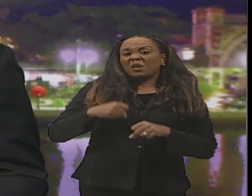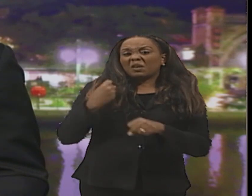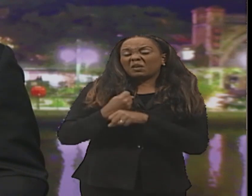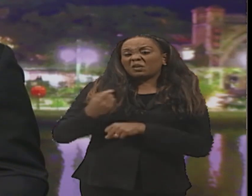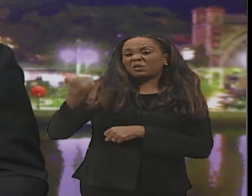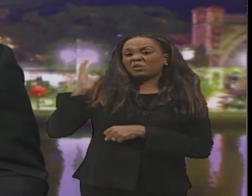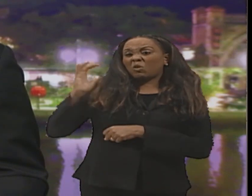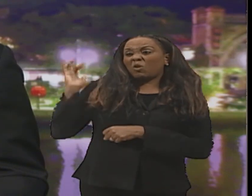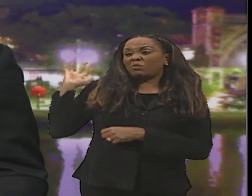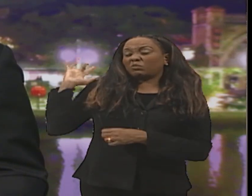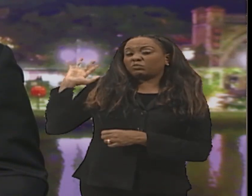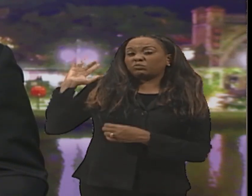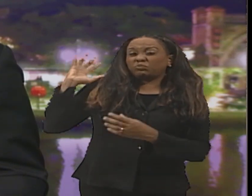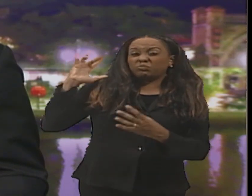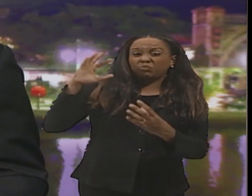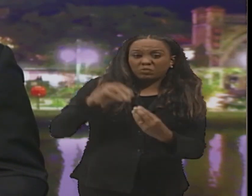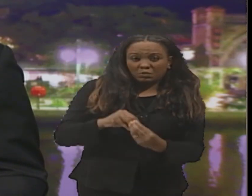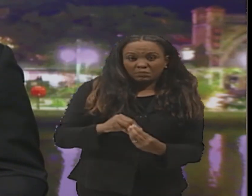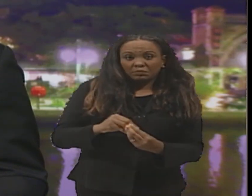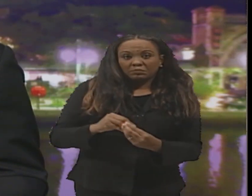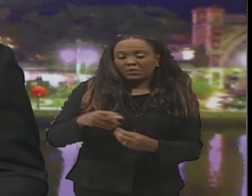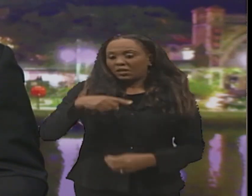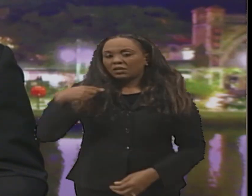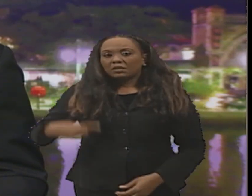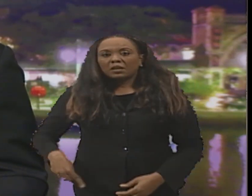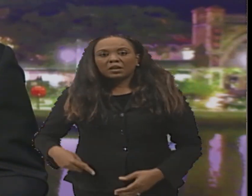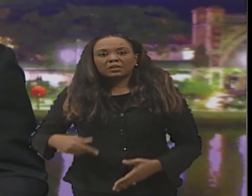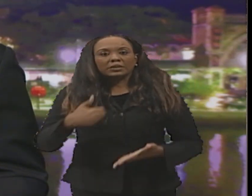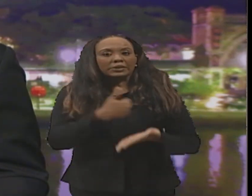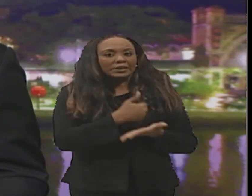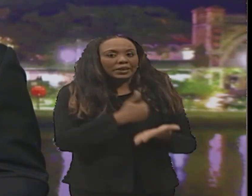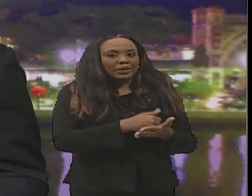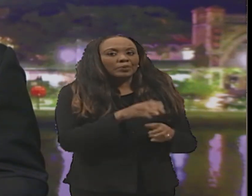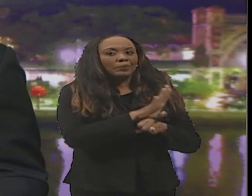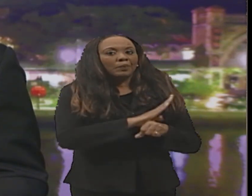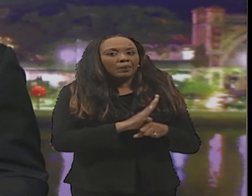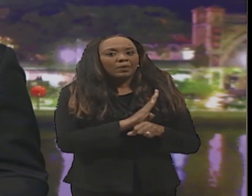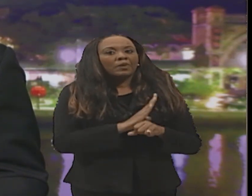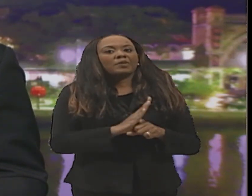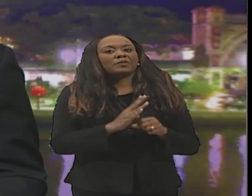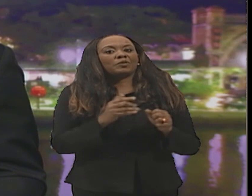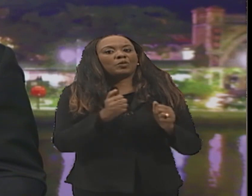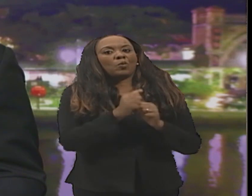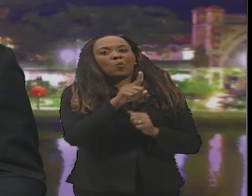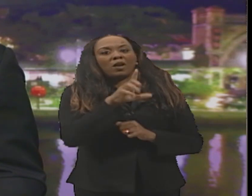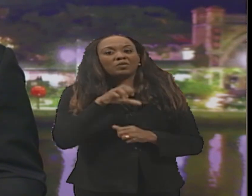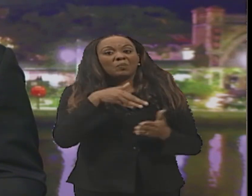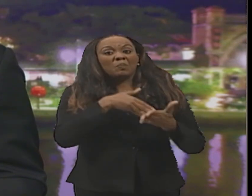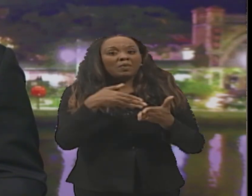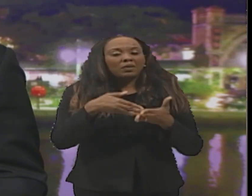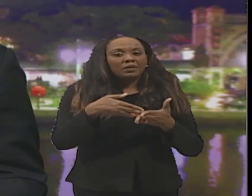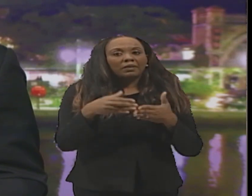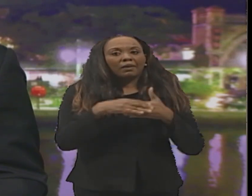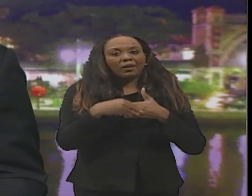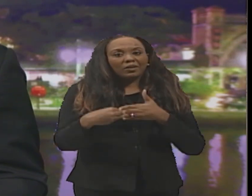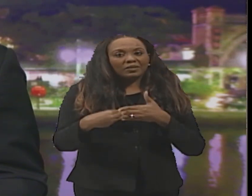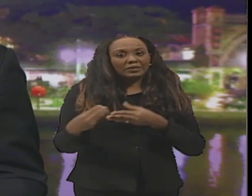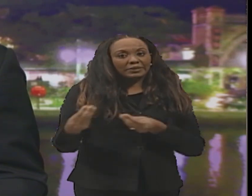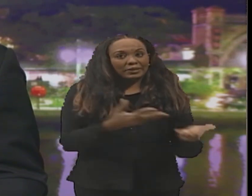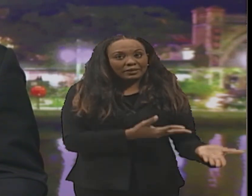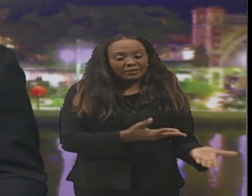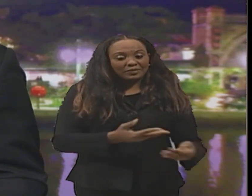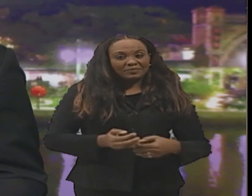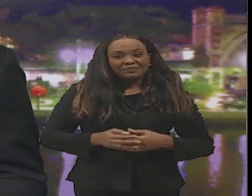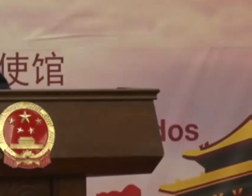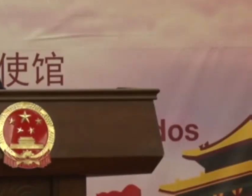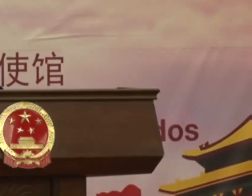years, China has provided aid of over 100 million Barbados dollars to the country. China's